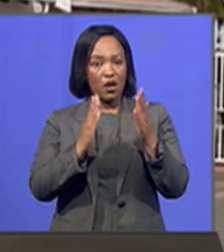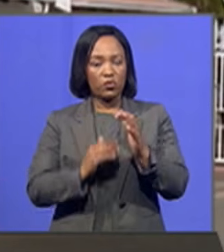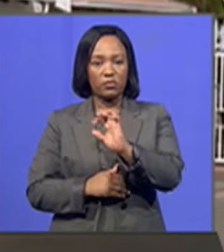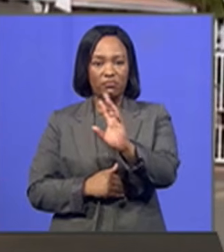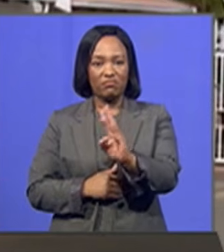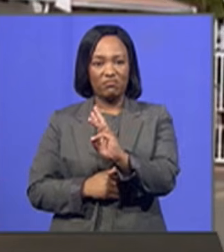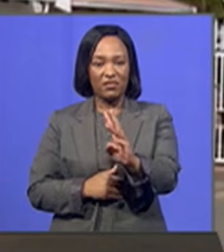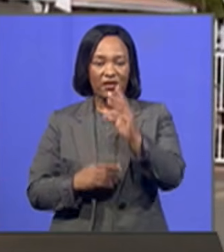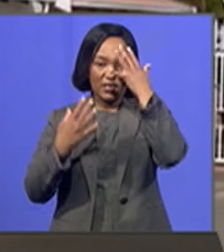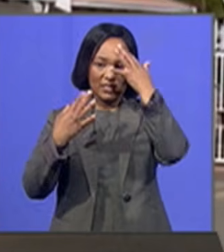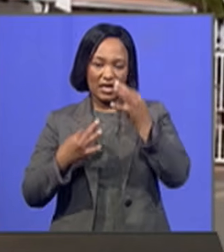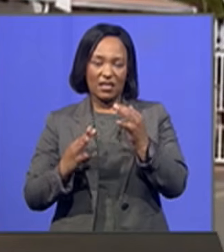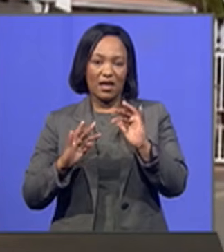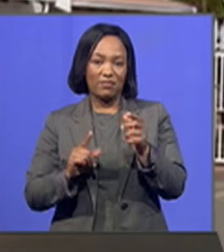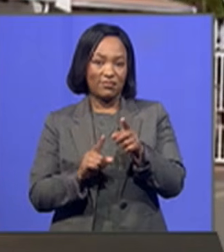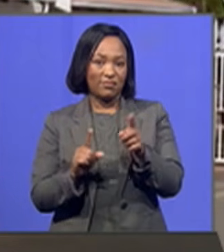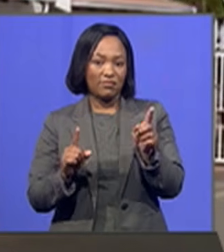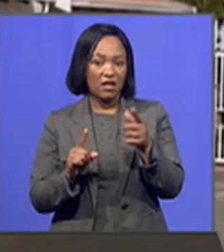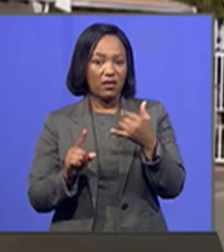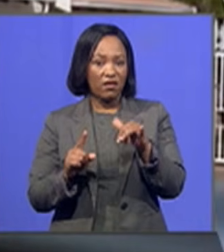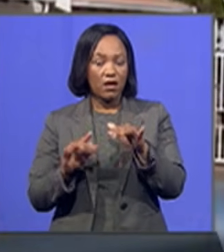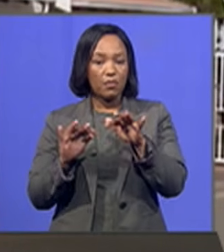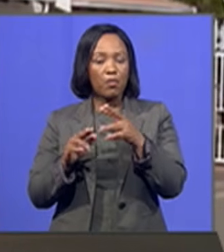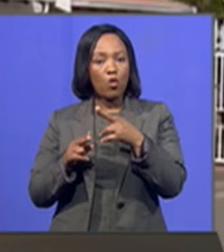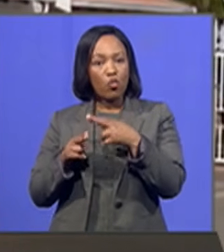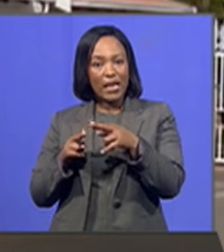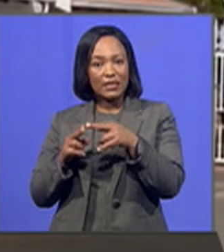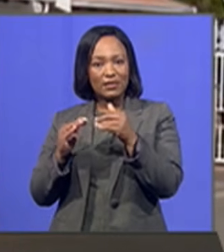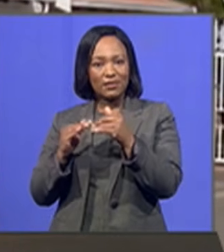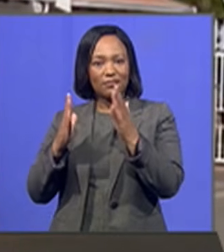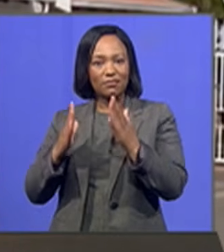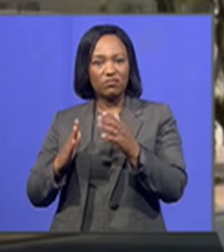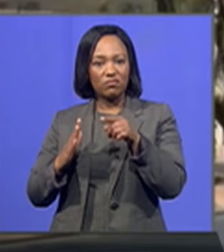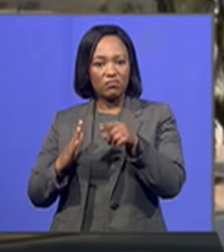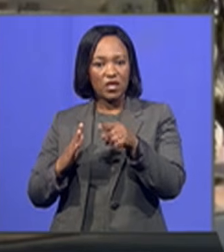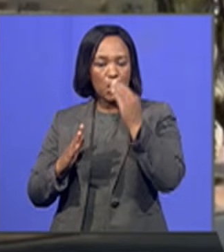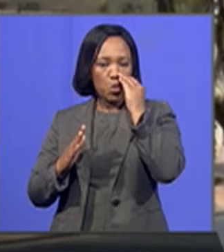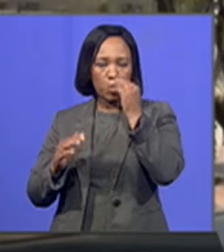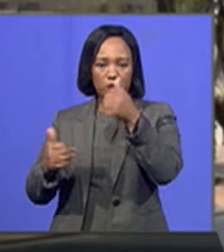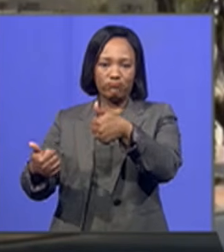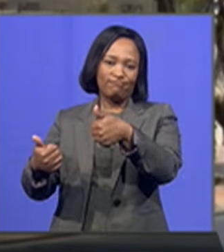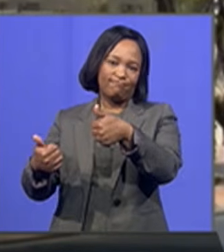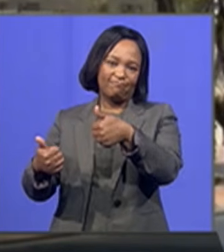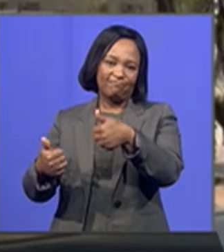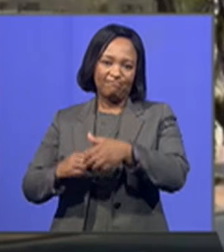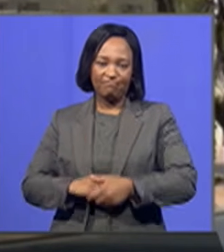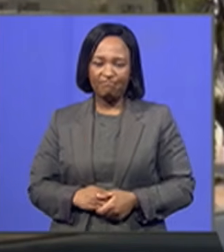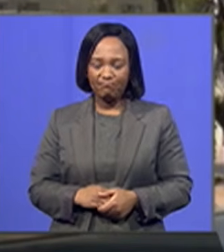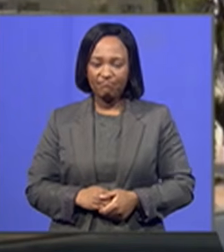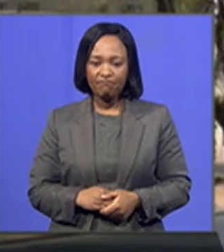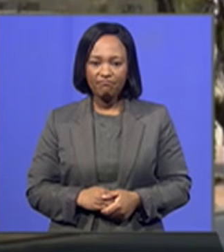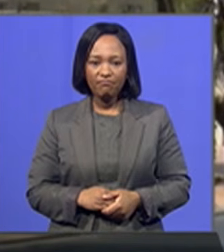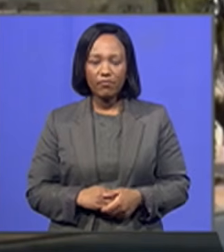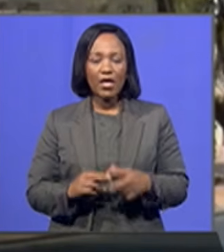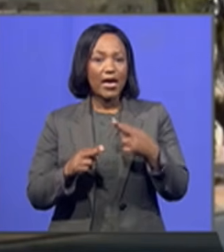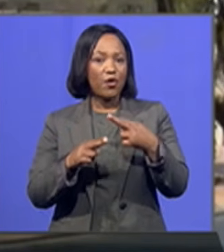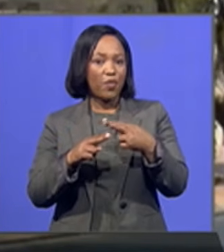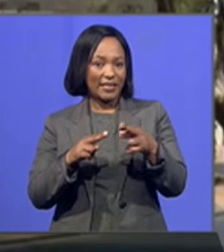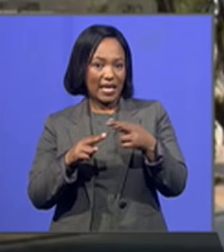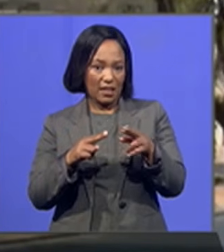ka qeto tsa bona. Empa bao ba hirisang ka matlo a bona e tla ba ditaba tse monate. Now, the rental market has